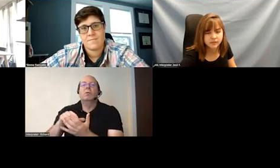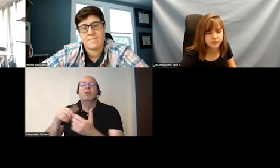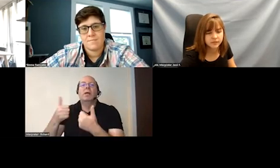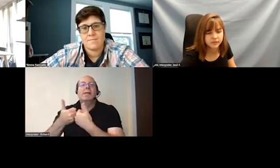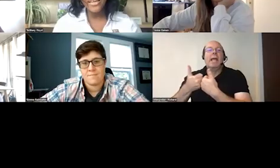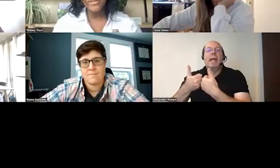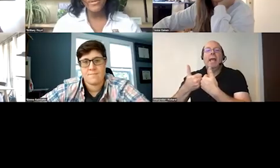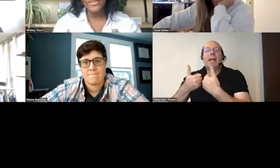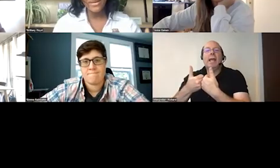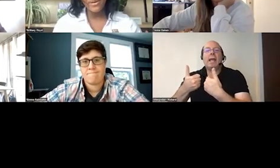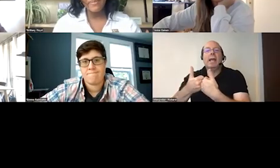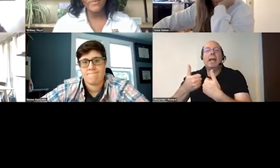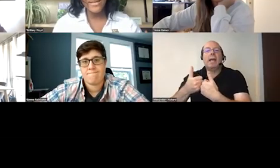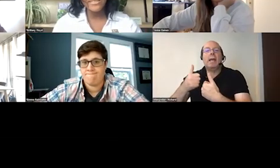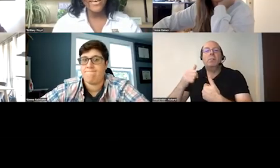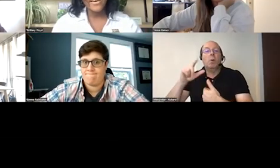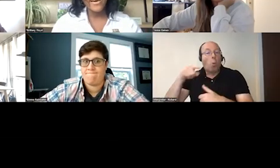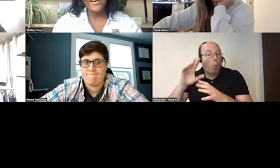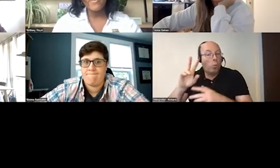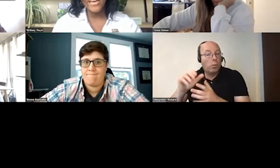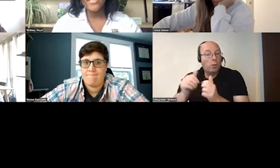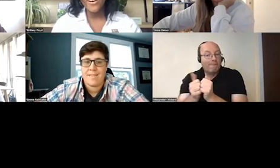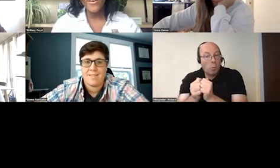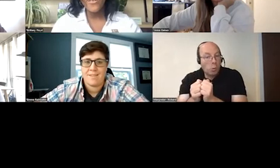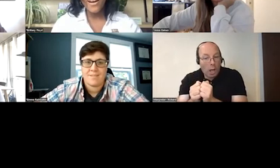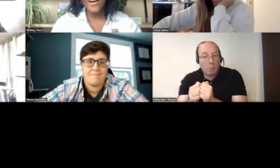growth happening in the board and table game space.